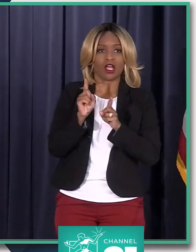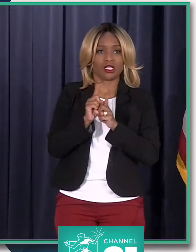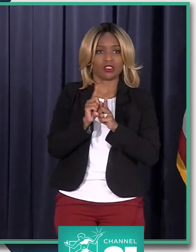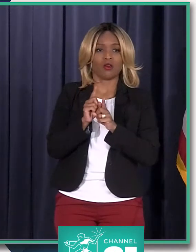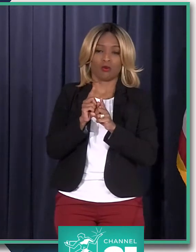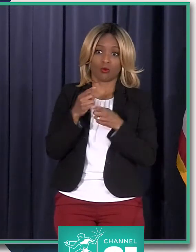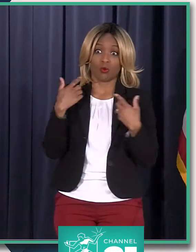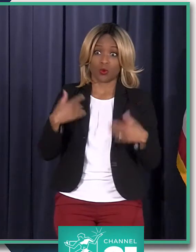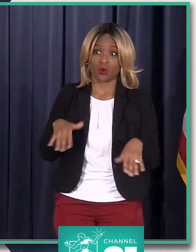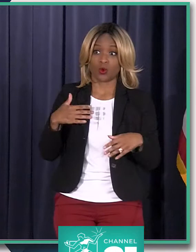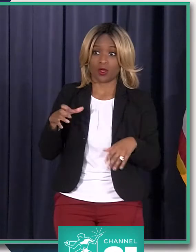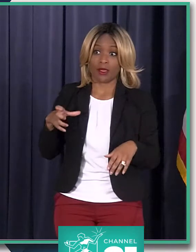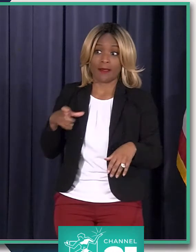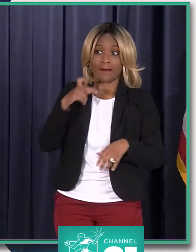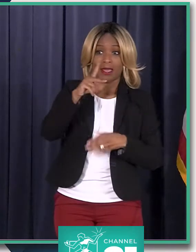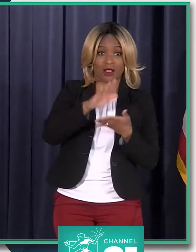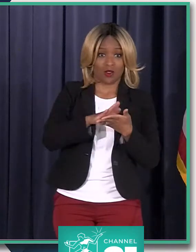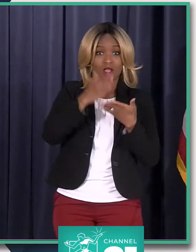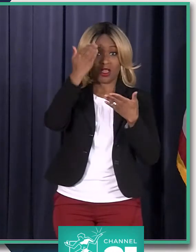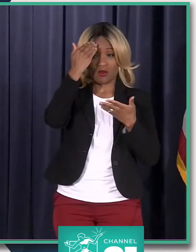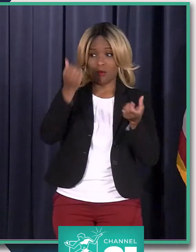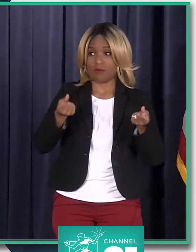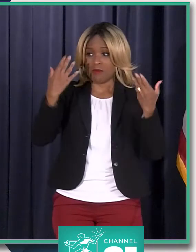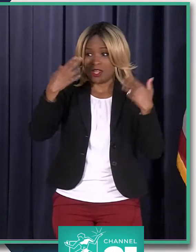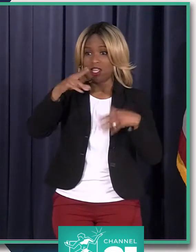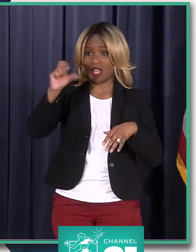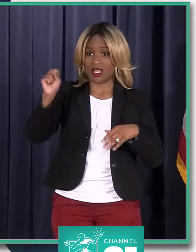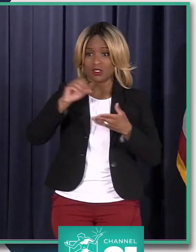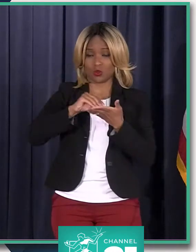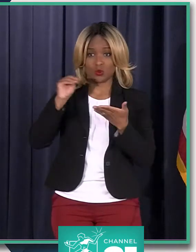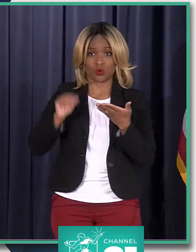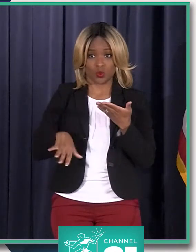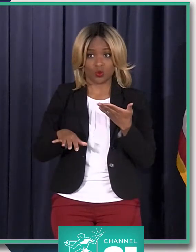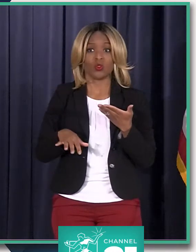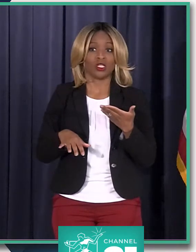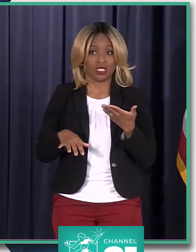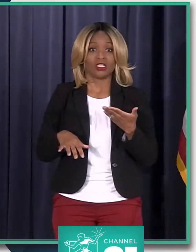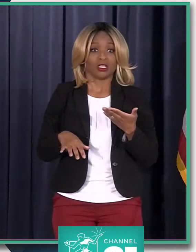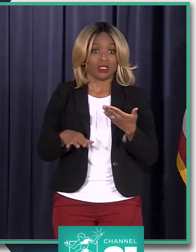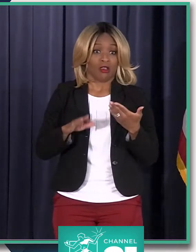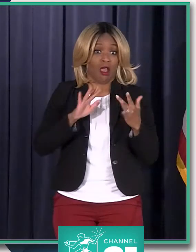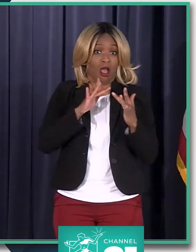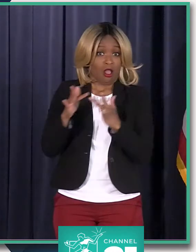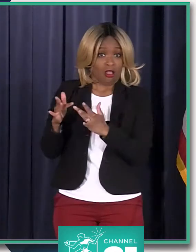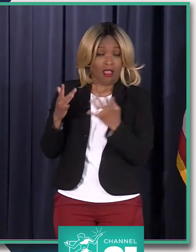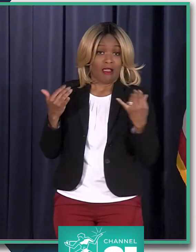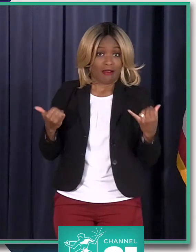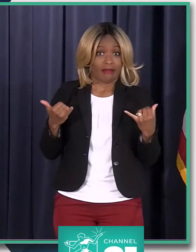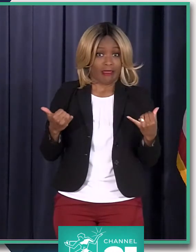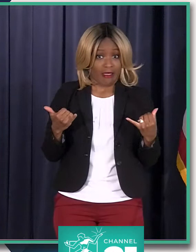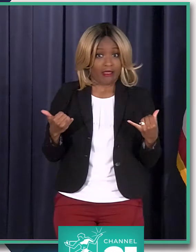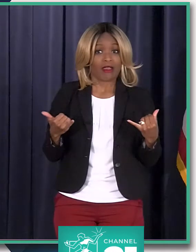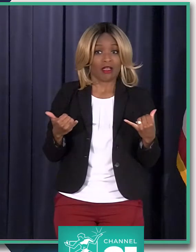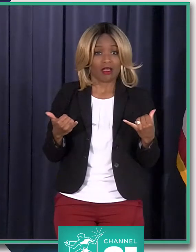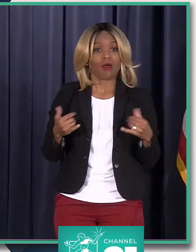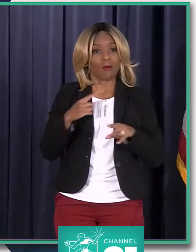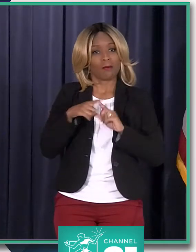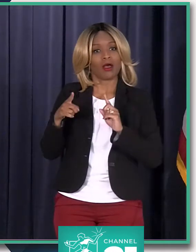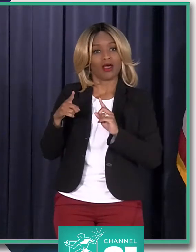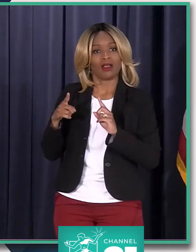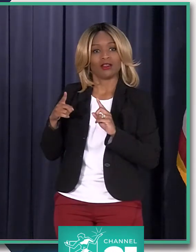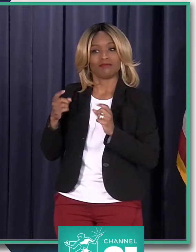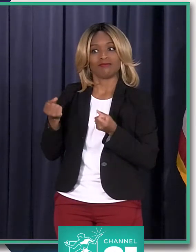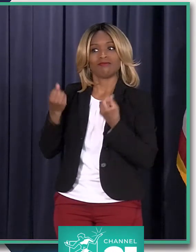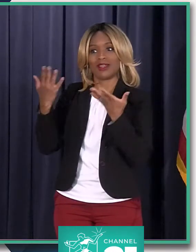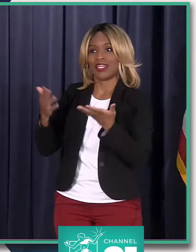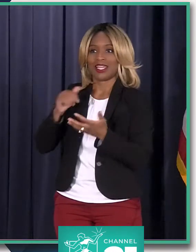to school. I know a lot of the high school students are going to be online or going to school online, but there are a lot that aren't. I'm